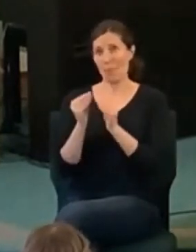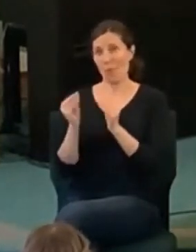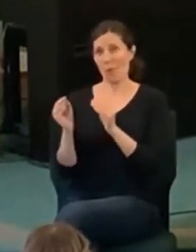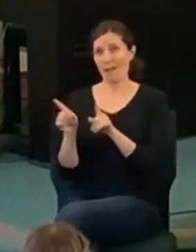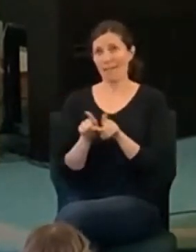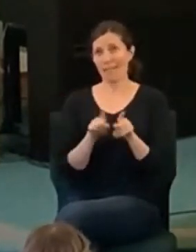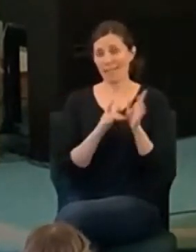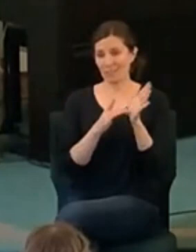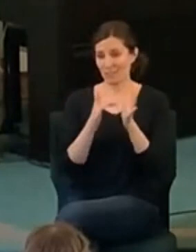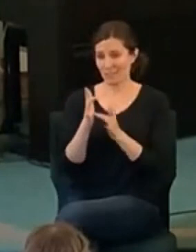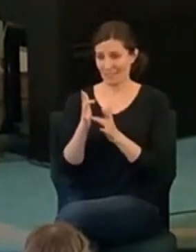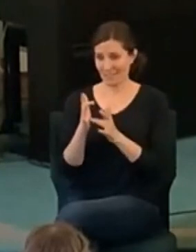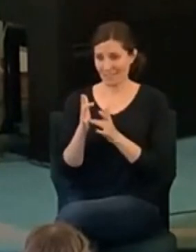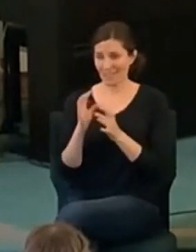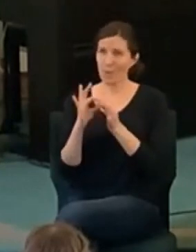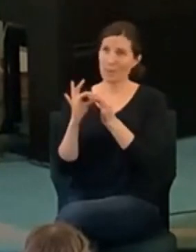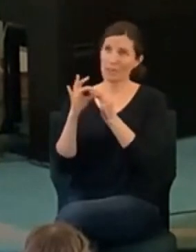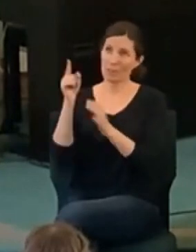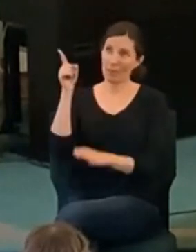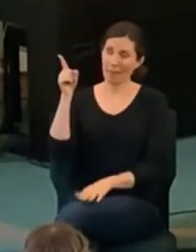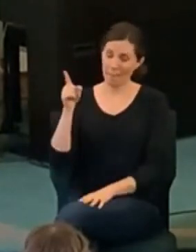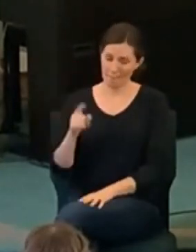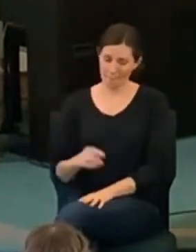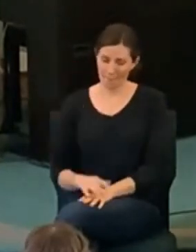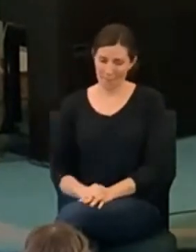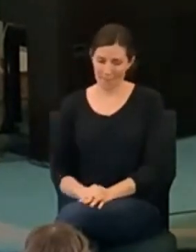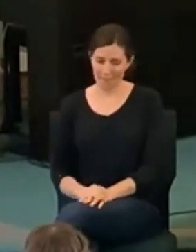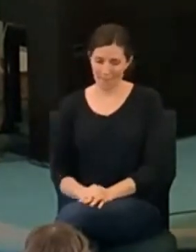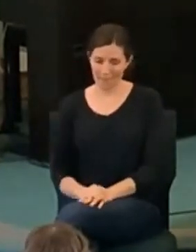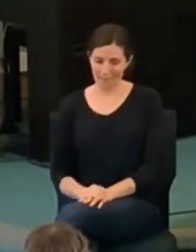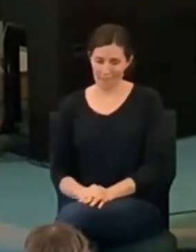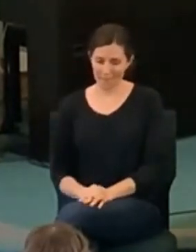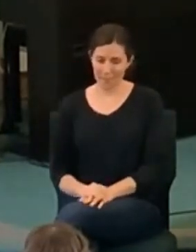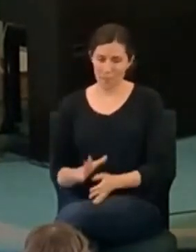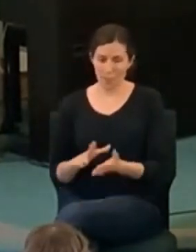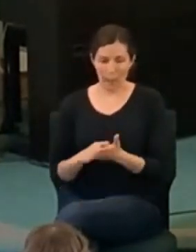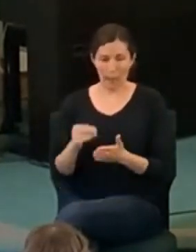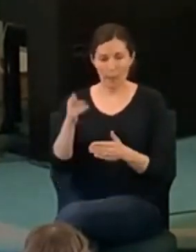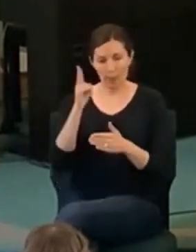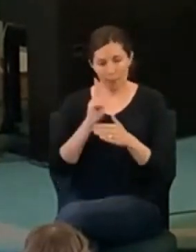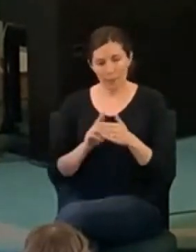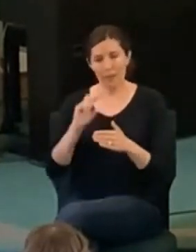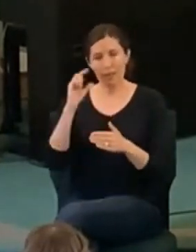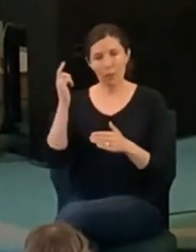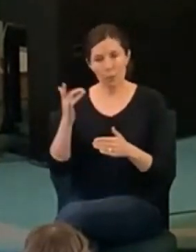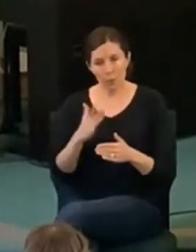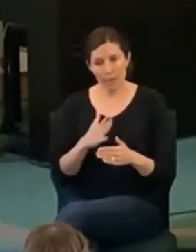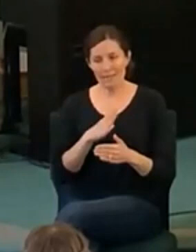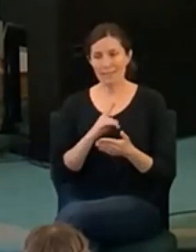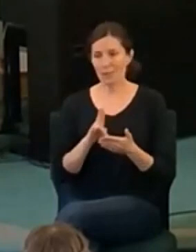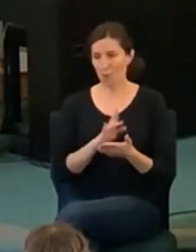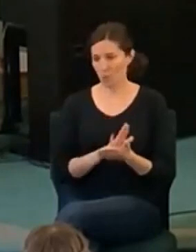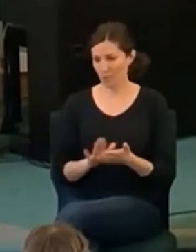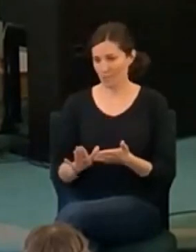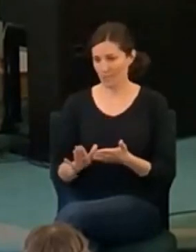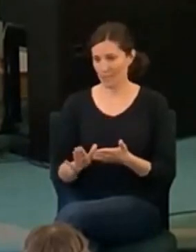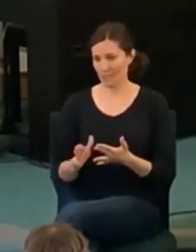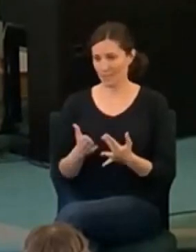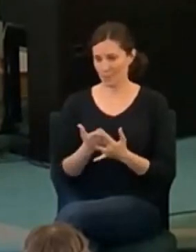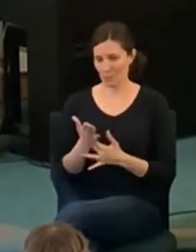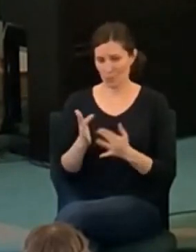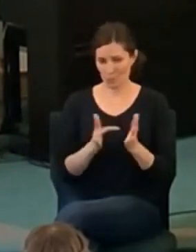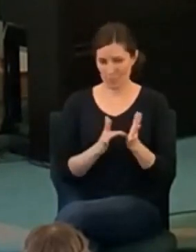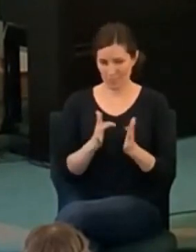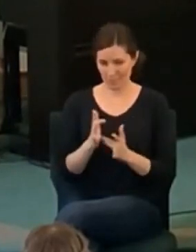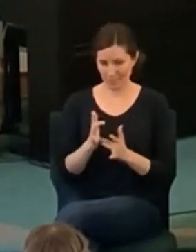by recalling to remembrance their past life. You know, we won't be perfect, and that's okay, but our